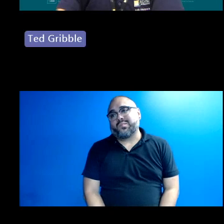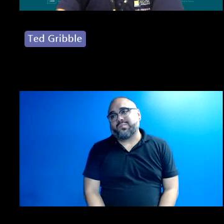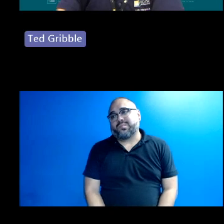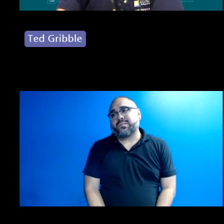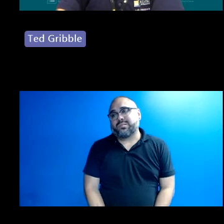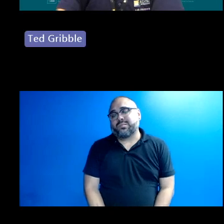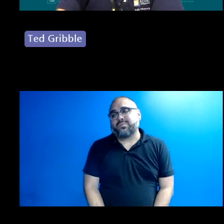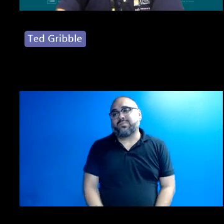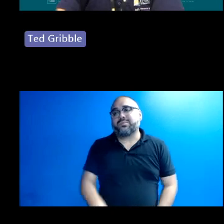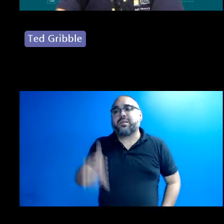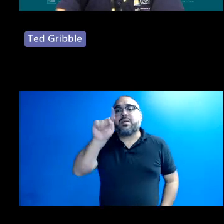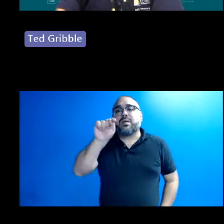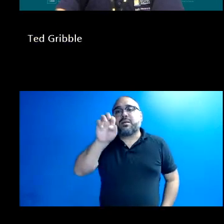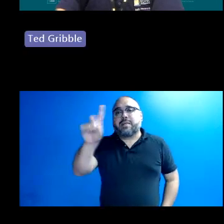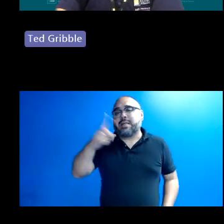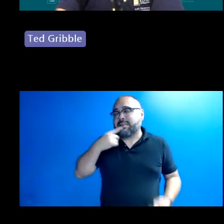I can try to take that if you'd like.